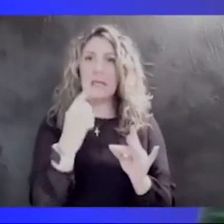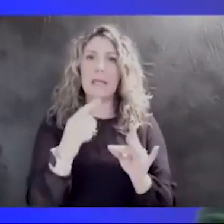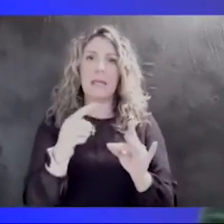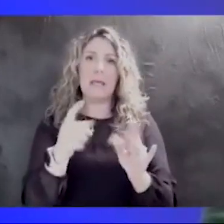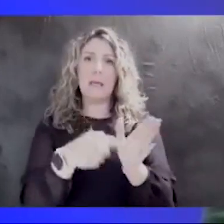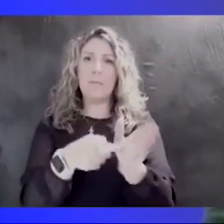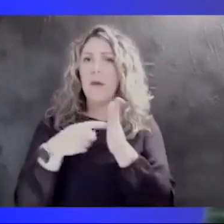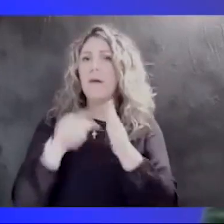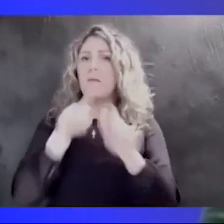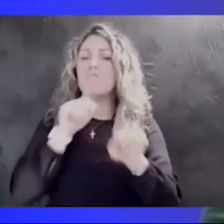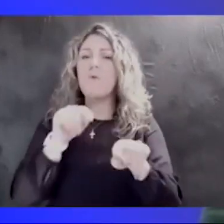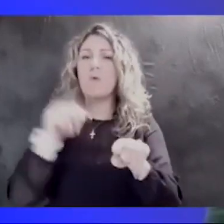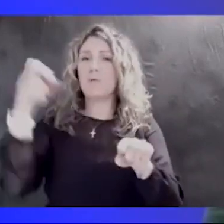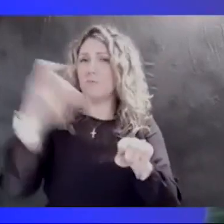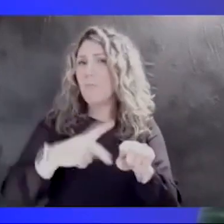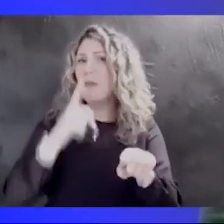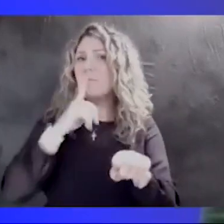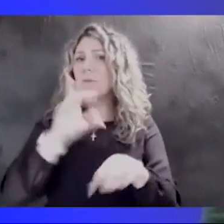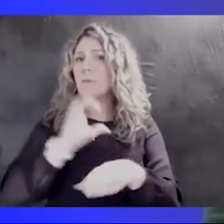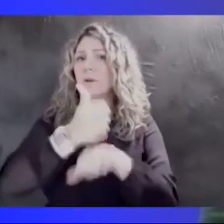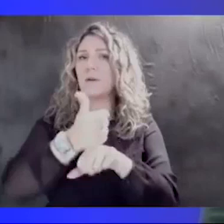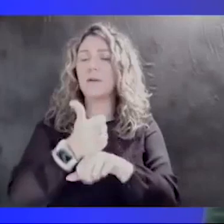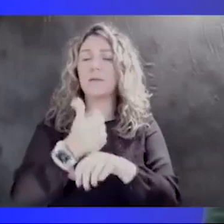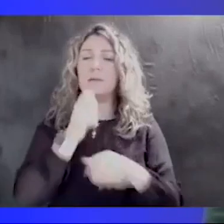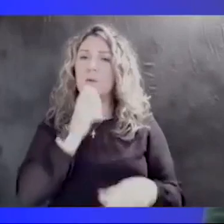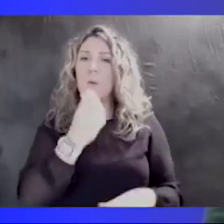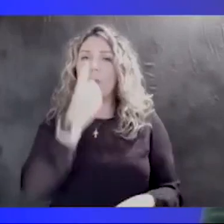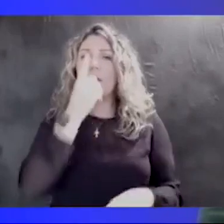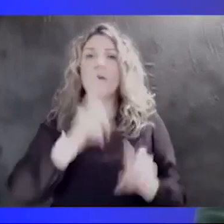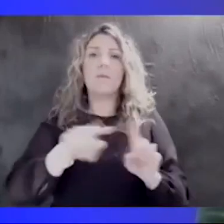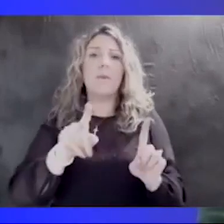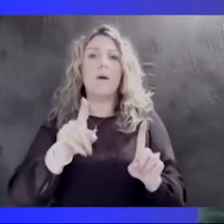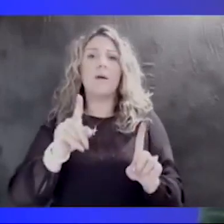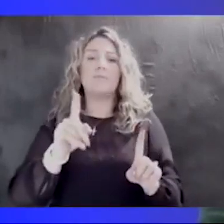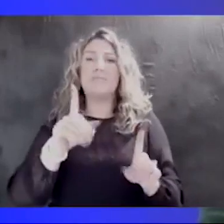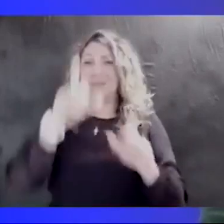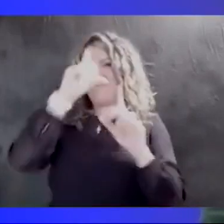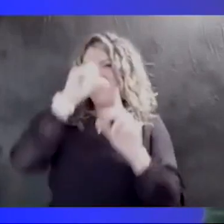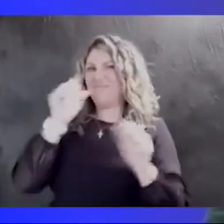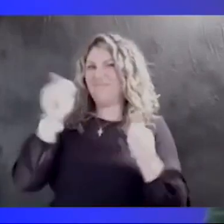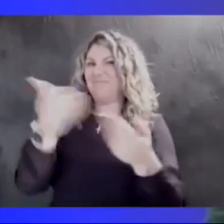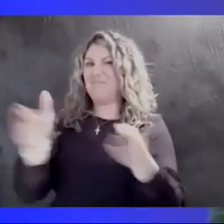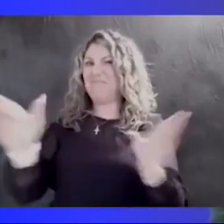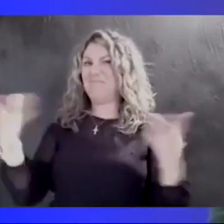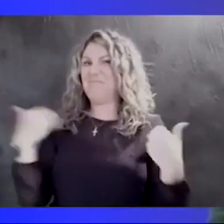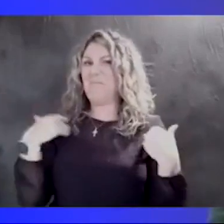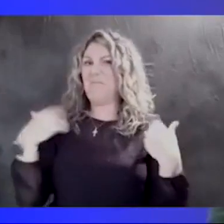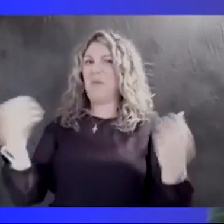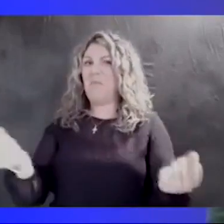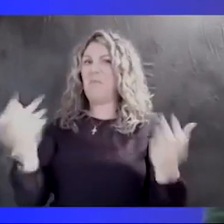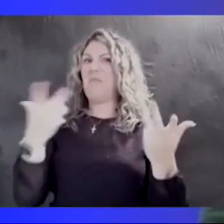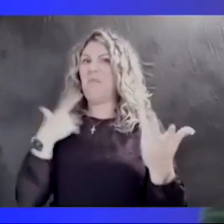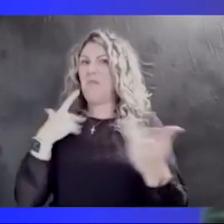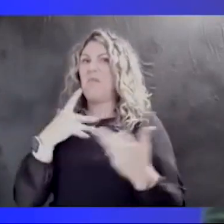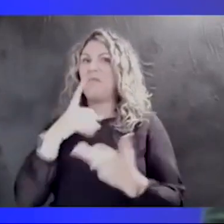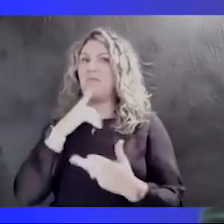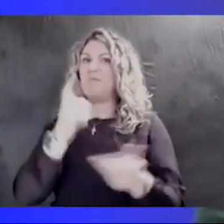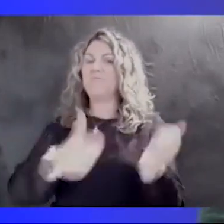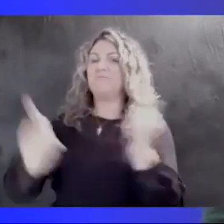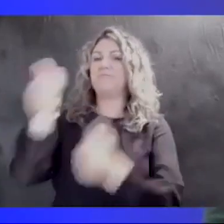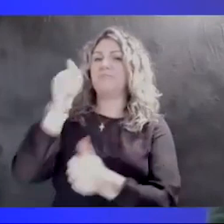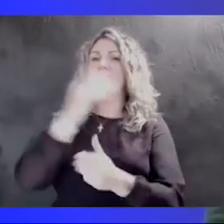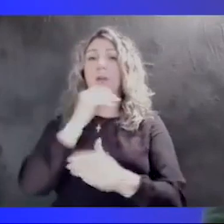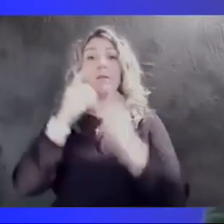We don't think that is going to be the case, but of course we'd have to leave that to the public health officials. But we do know that the masks have been protective throughout